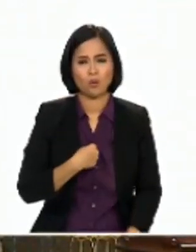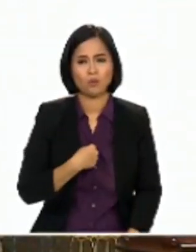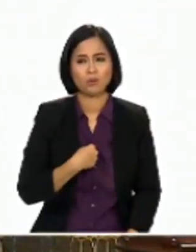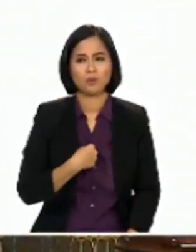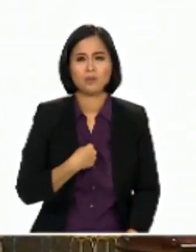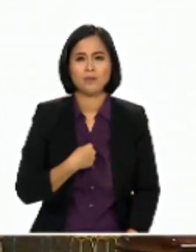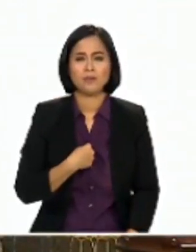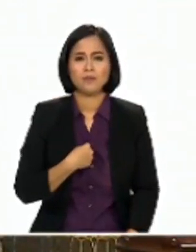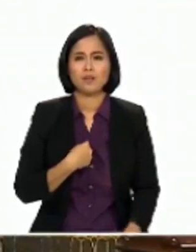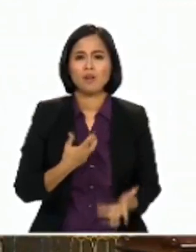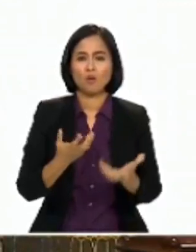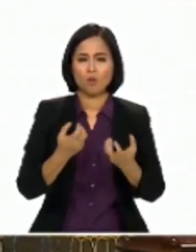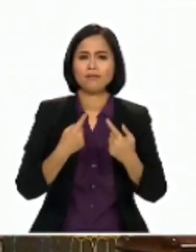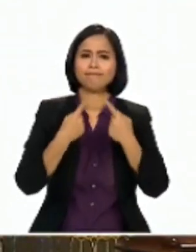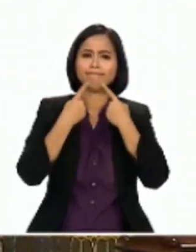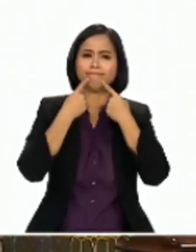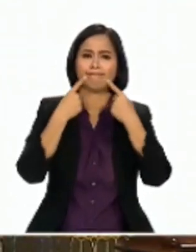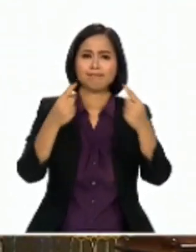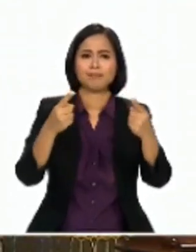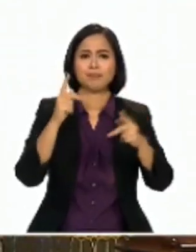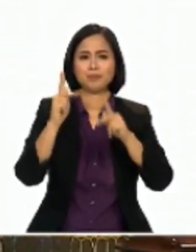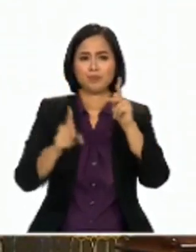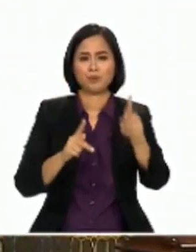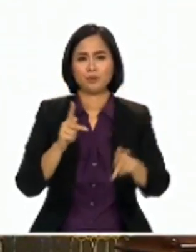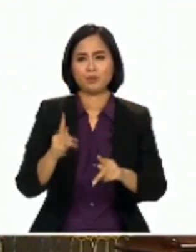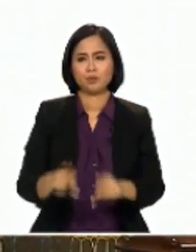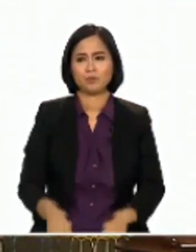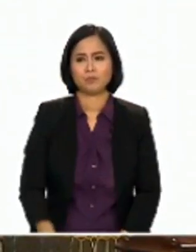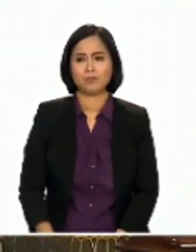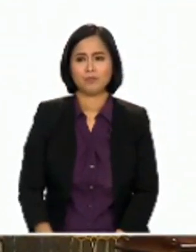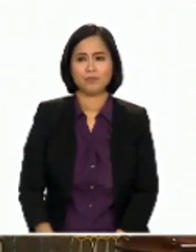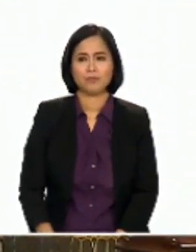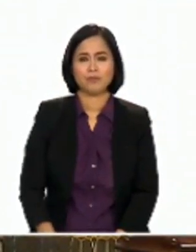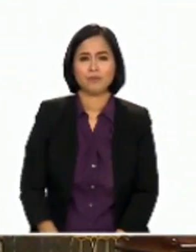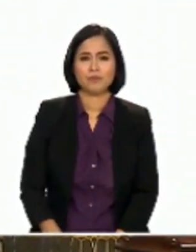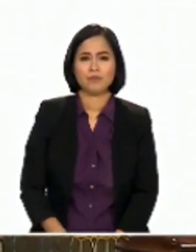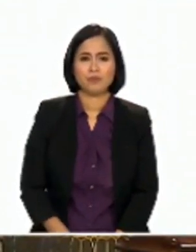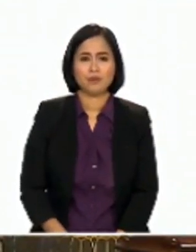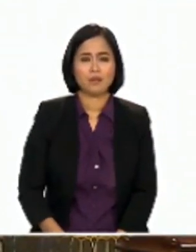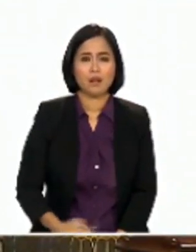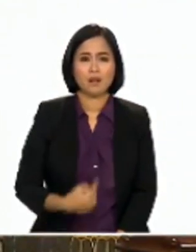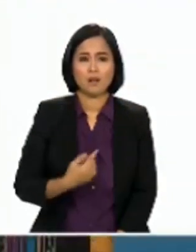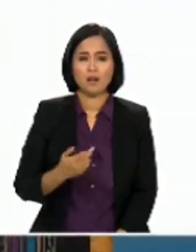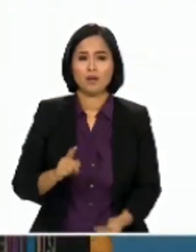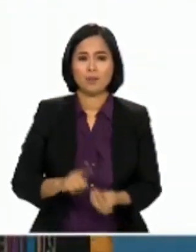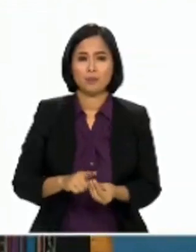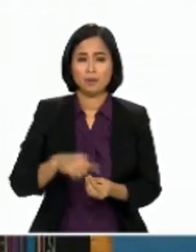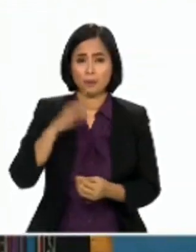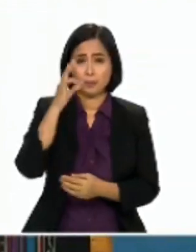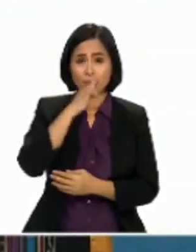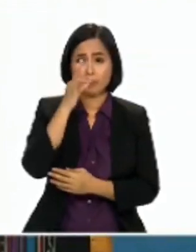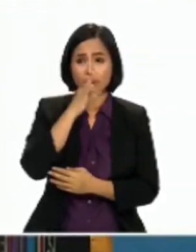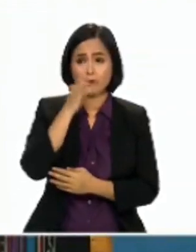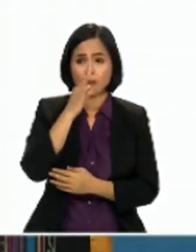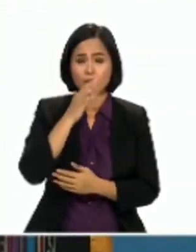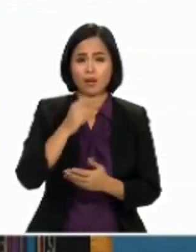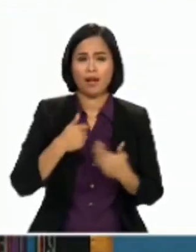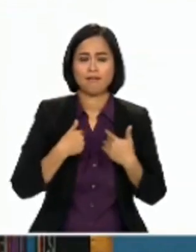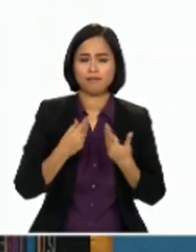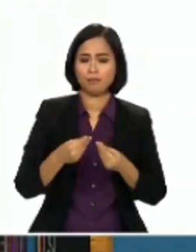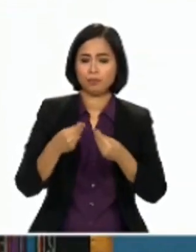I will make it public. I was a denying Filipino. I gave it to a group of